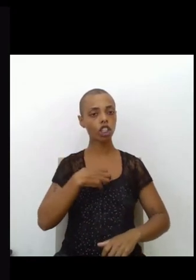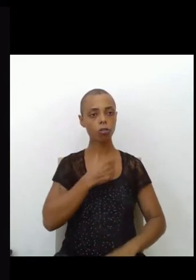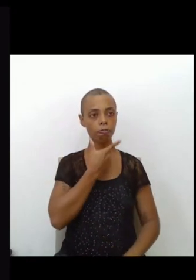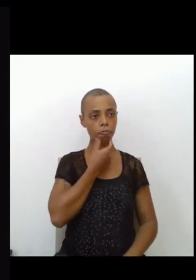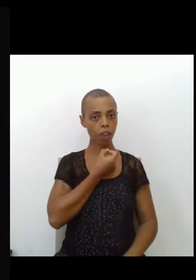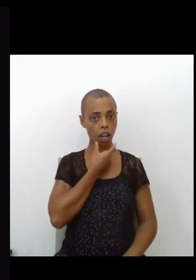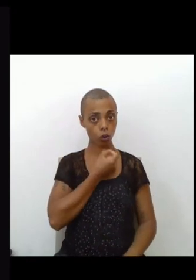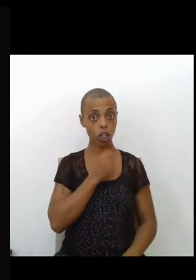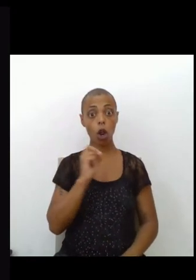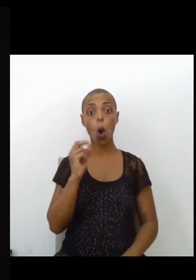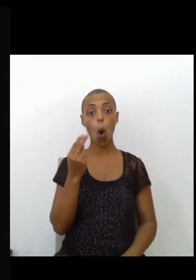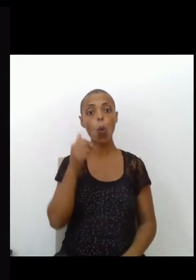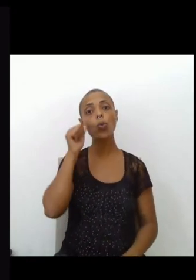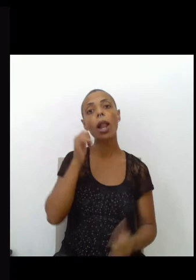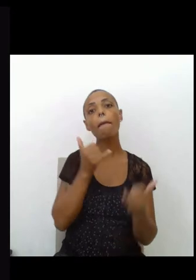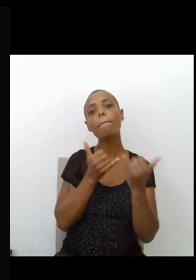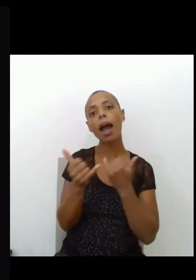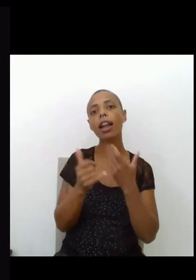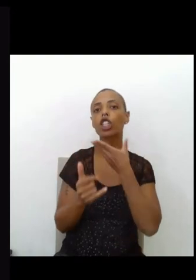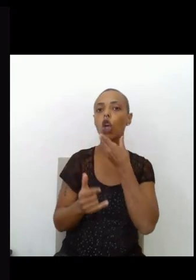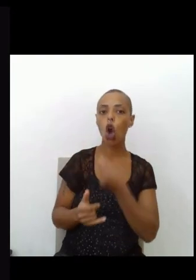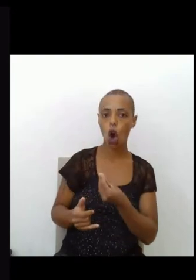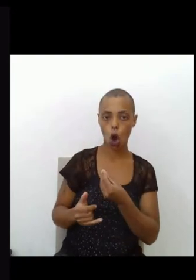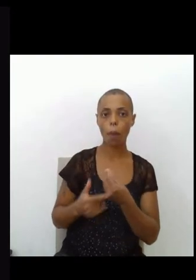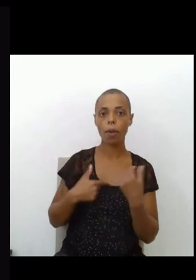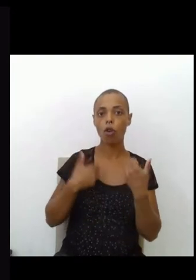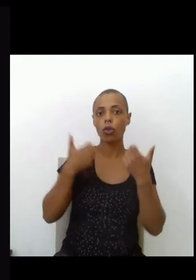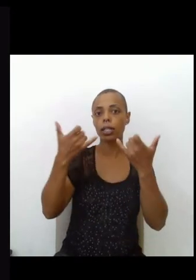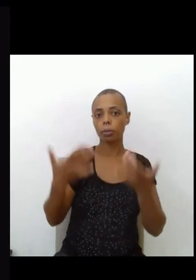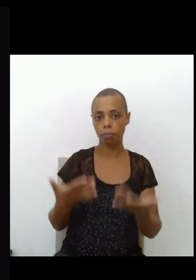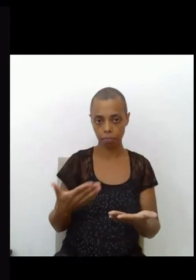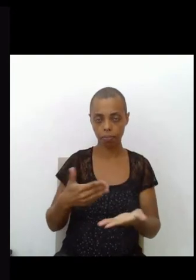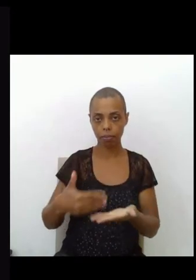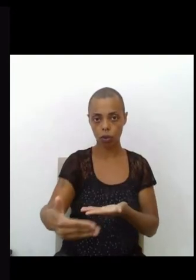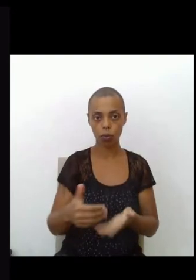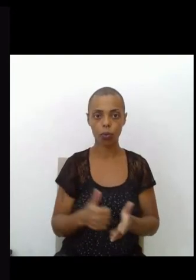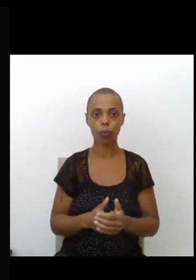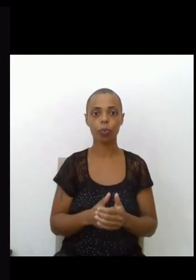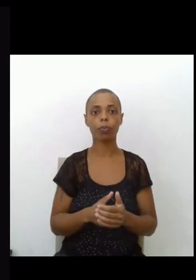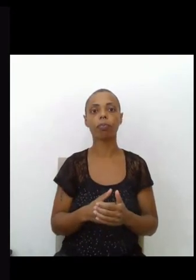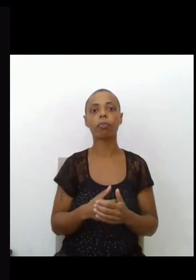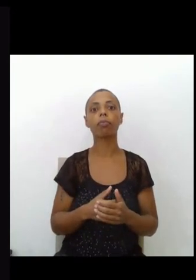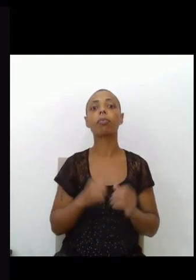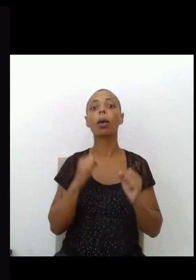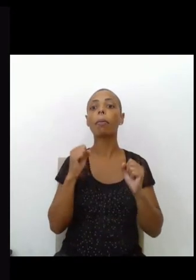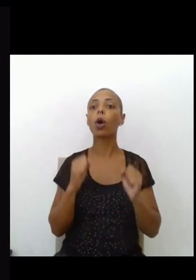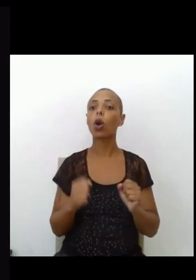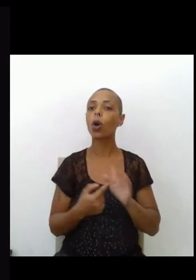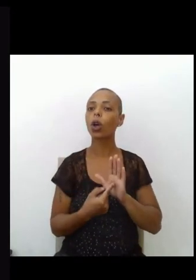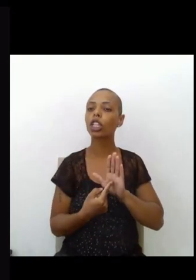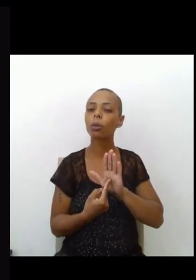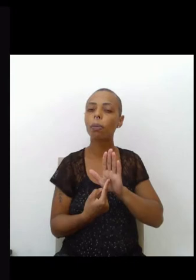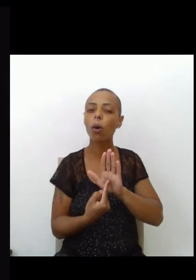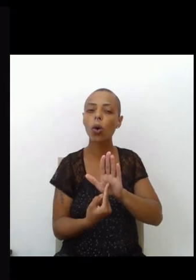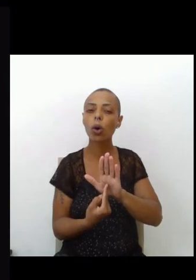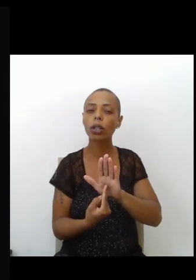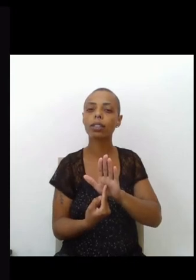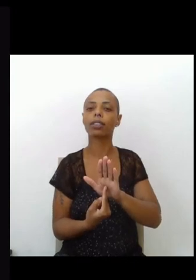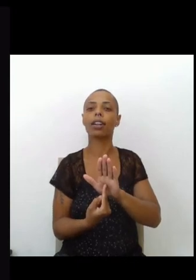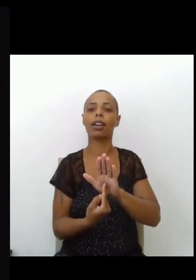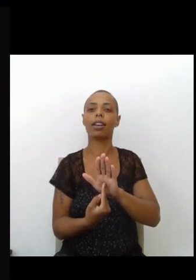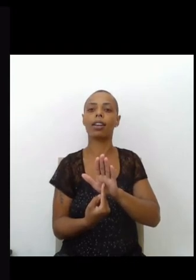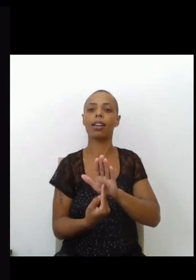and I make this explanation to show that the word itself is a completion of many other things